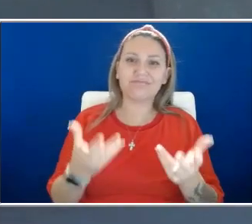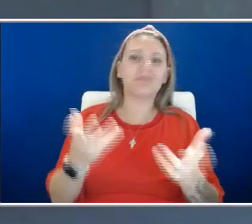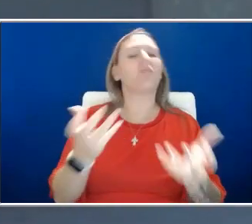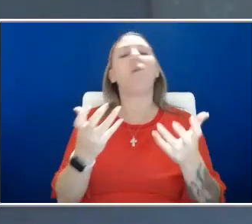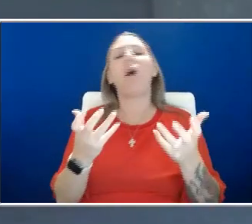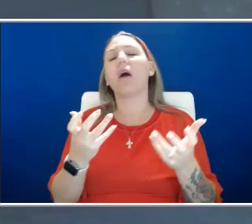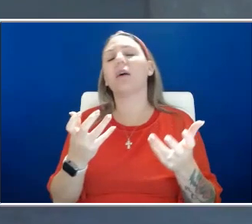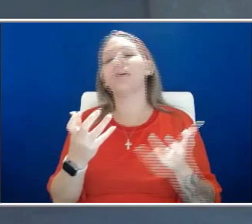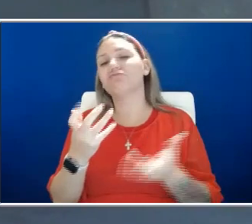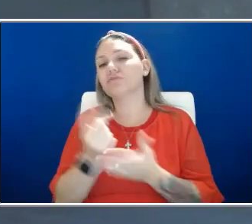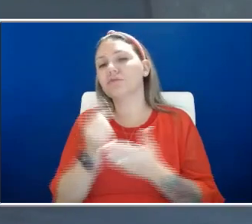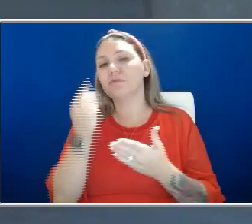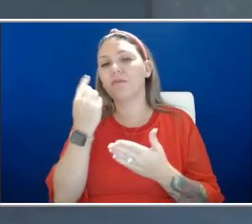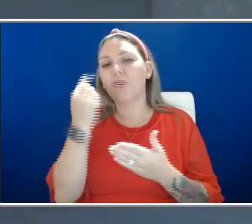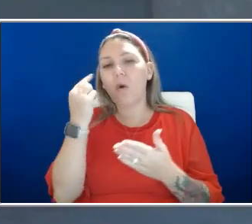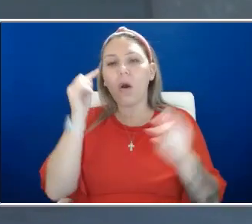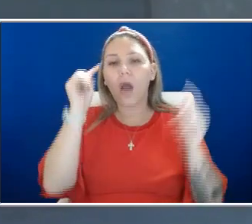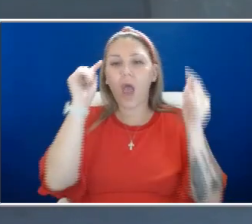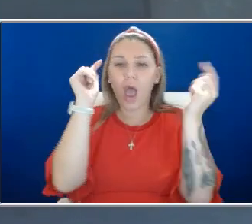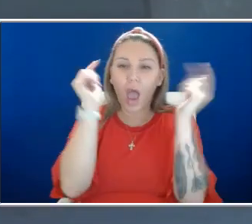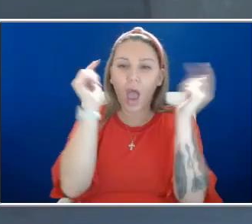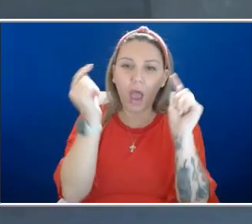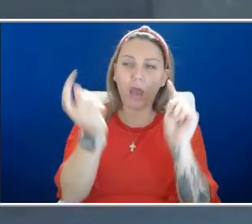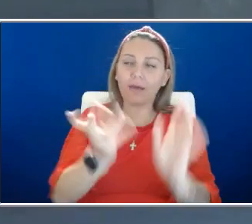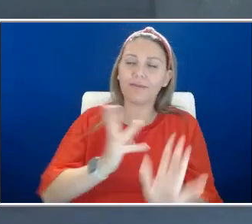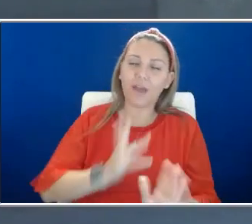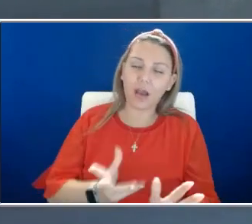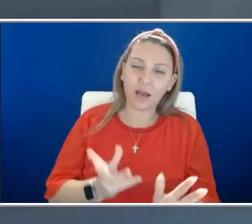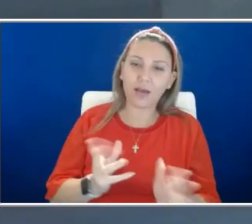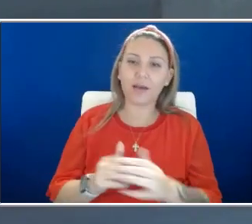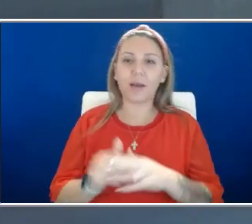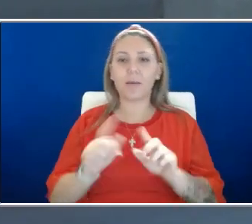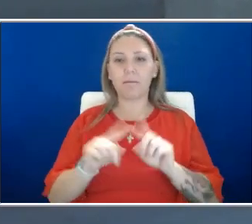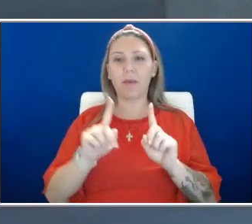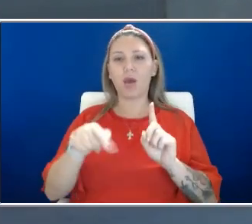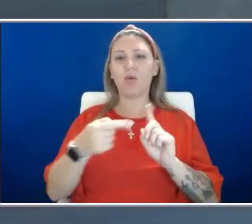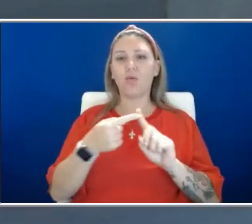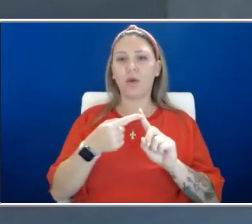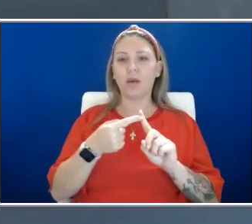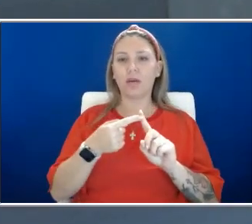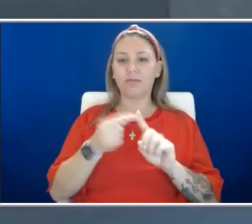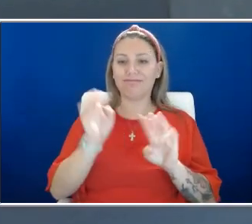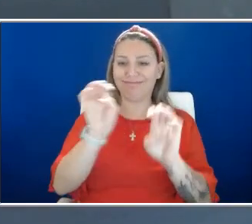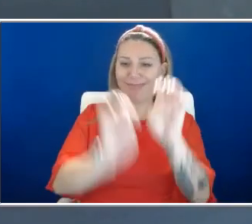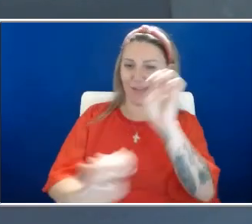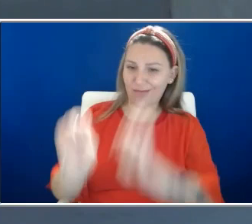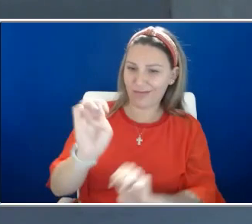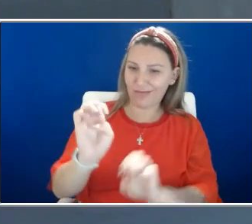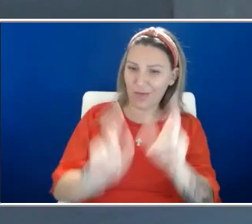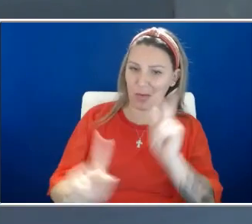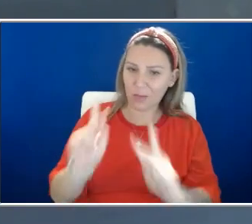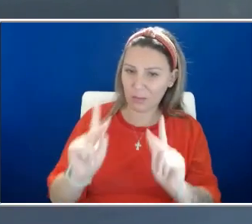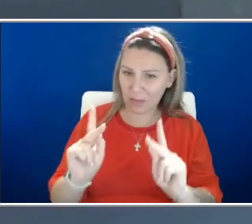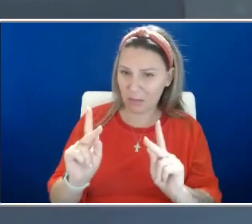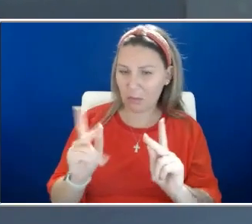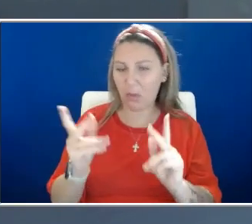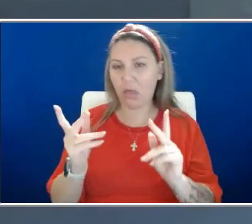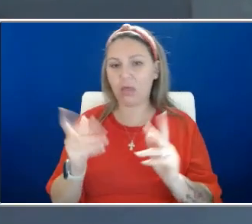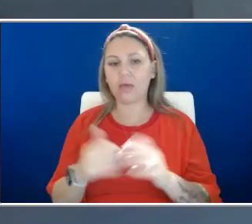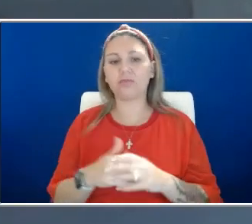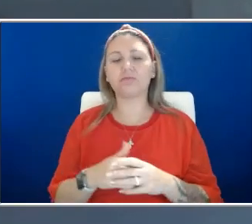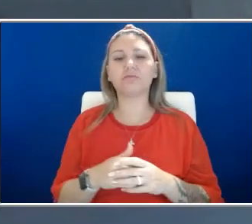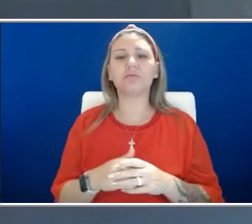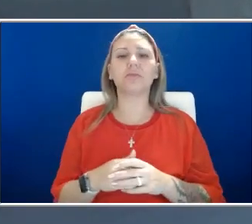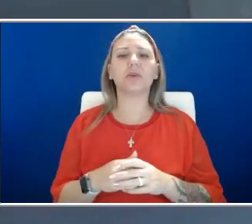is fine. I think as far as when we have to evaluate people, we see